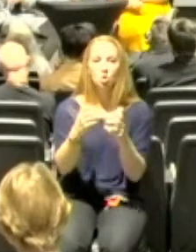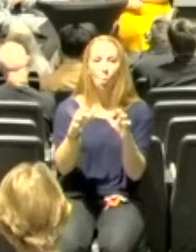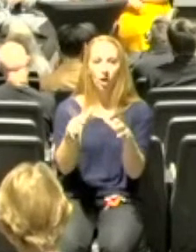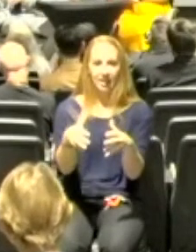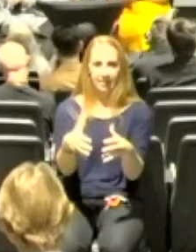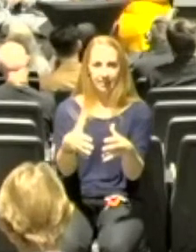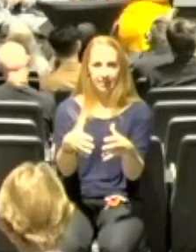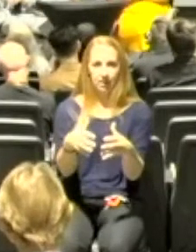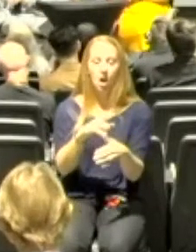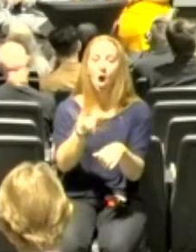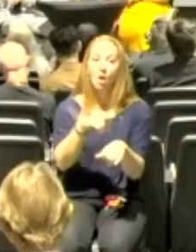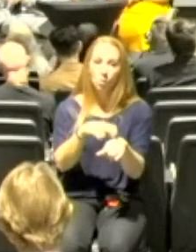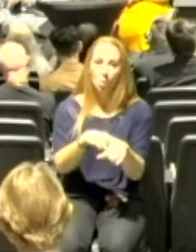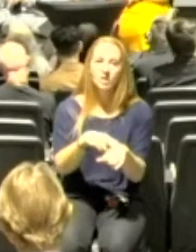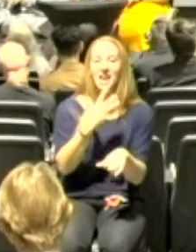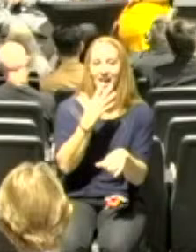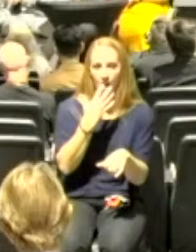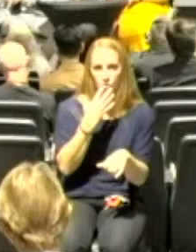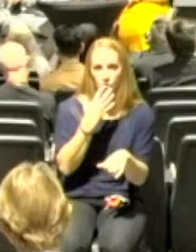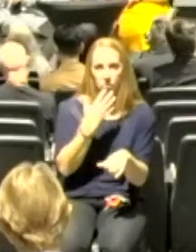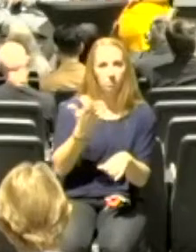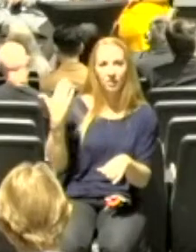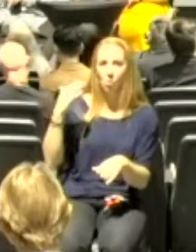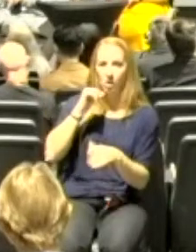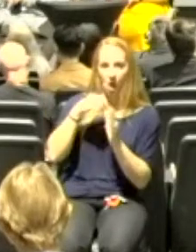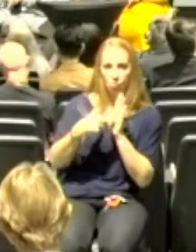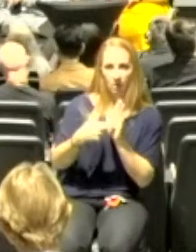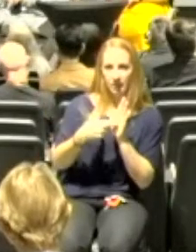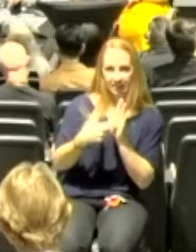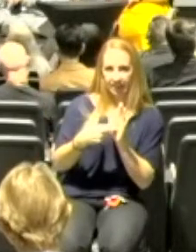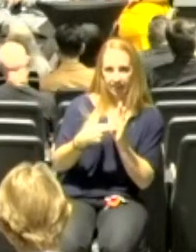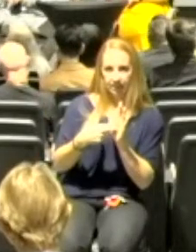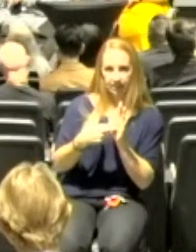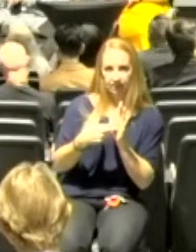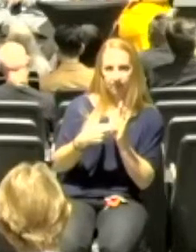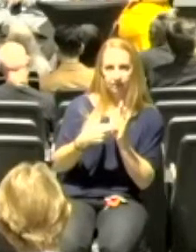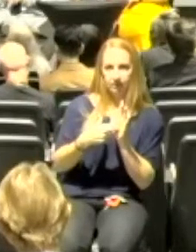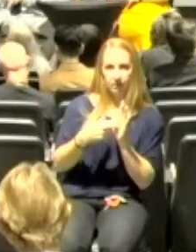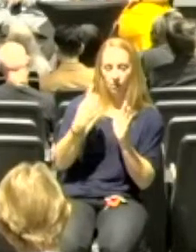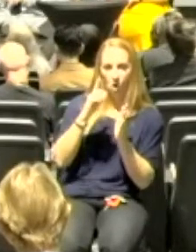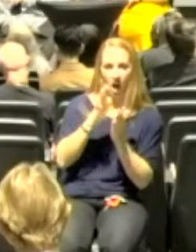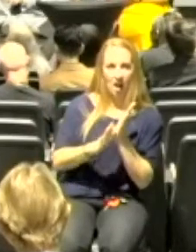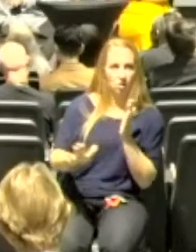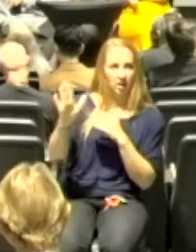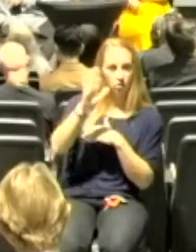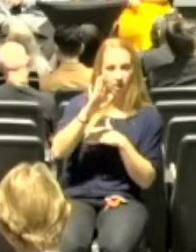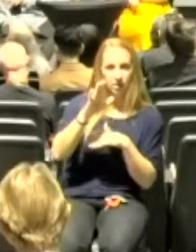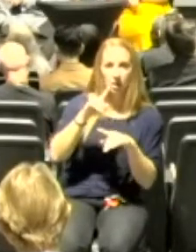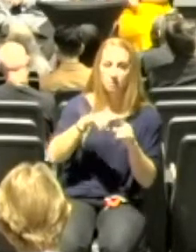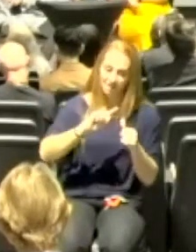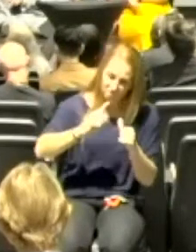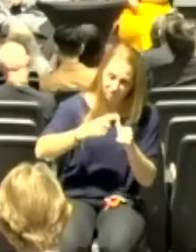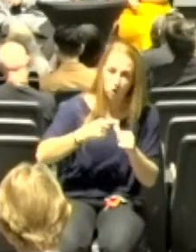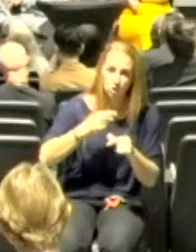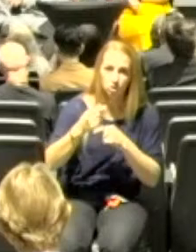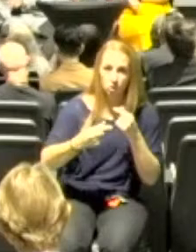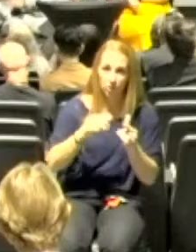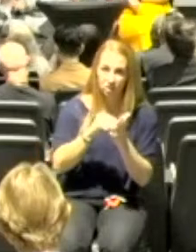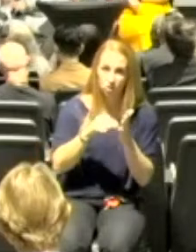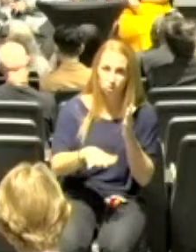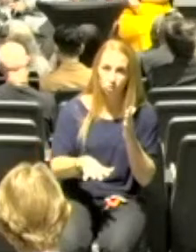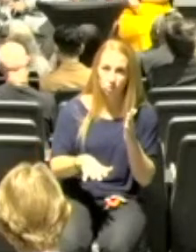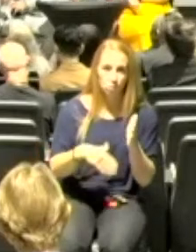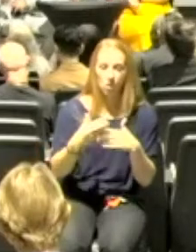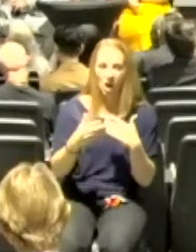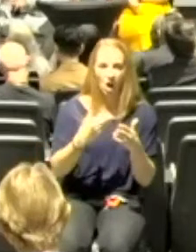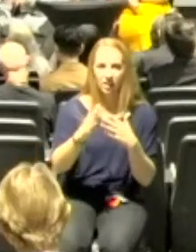course, they're students of color who have been historically underrepresented in higher education, but they're also first-generation students regardless